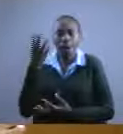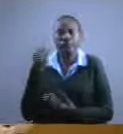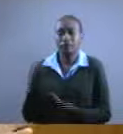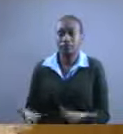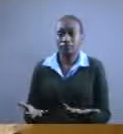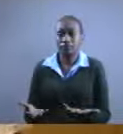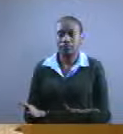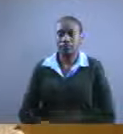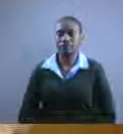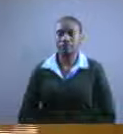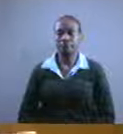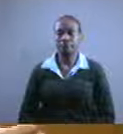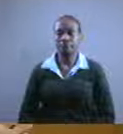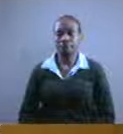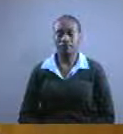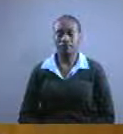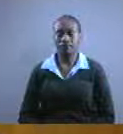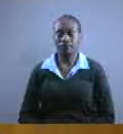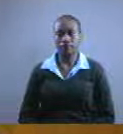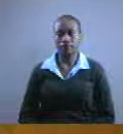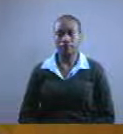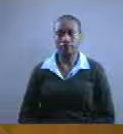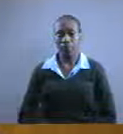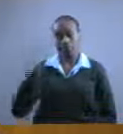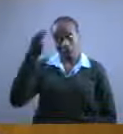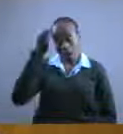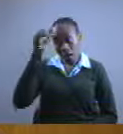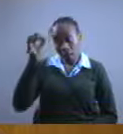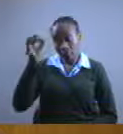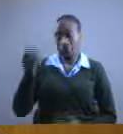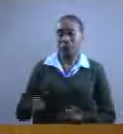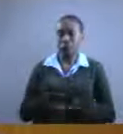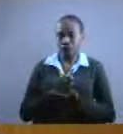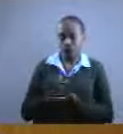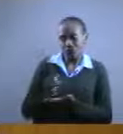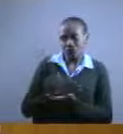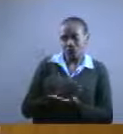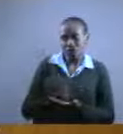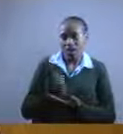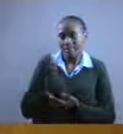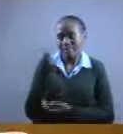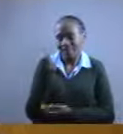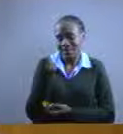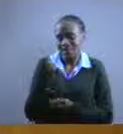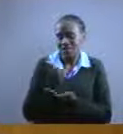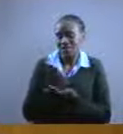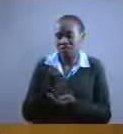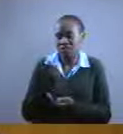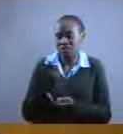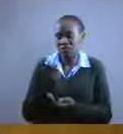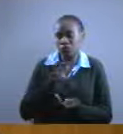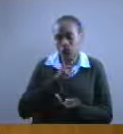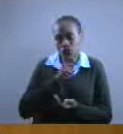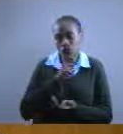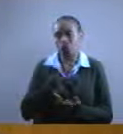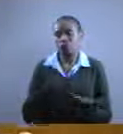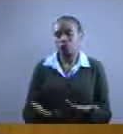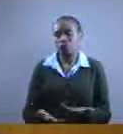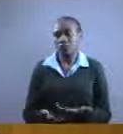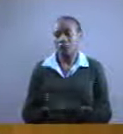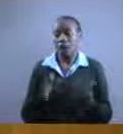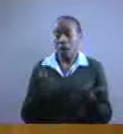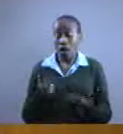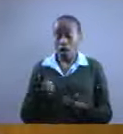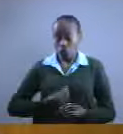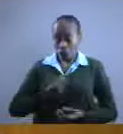Government would like to share initial costs of hiring young people to boost job